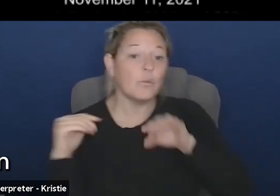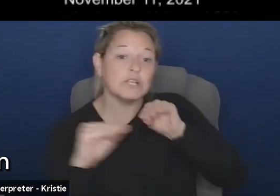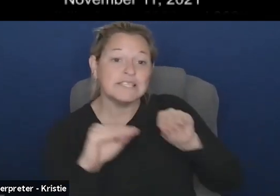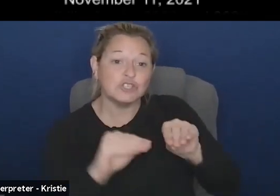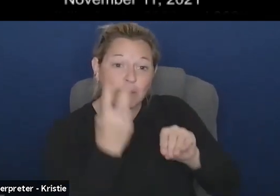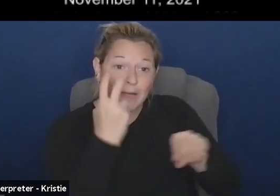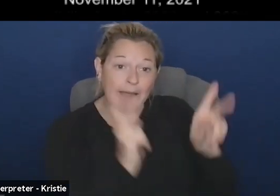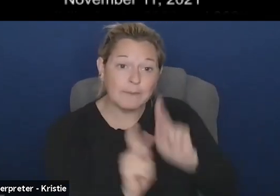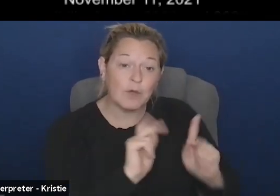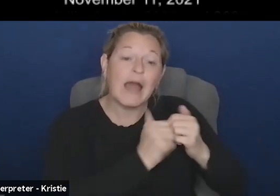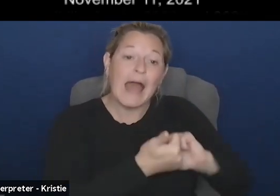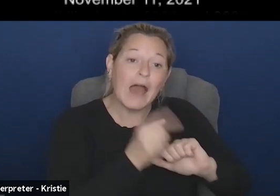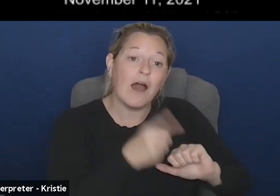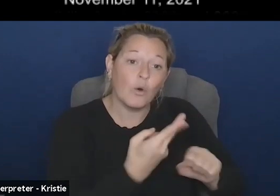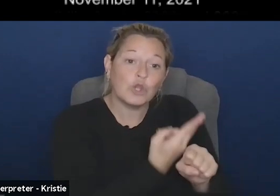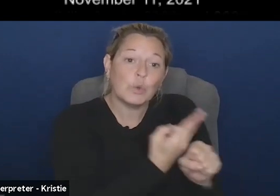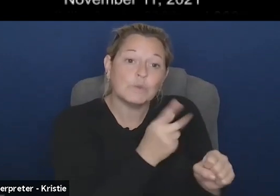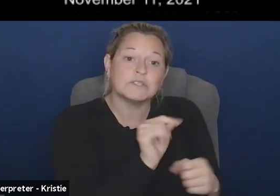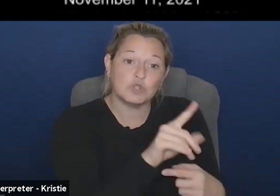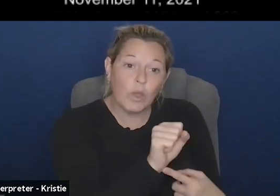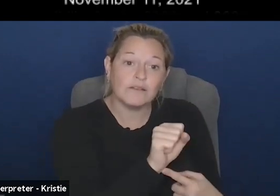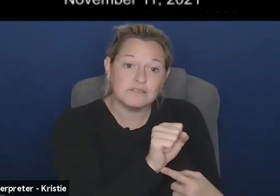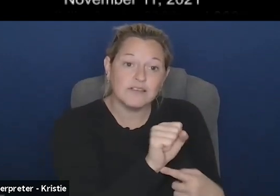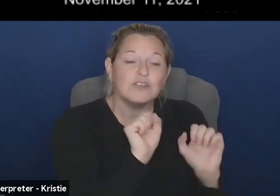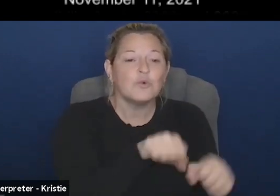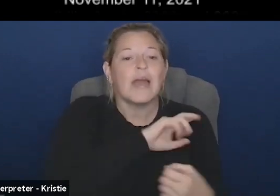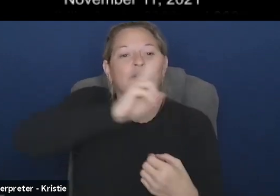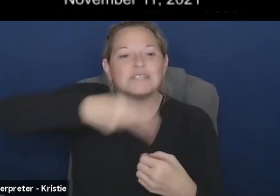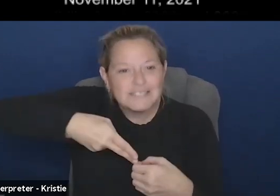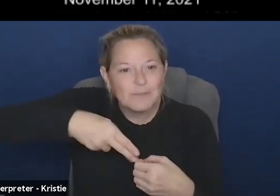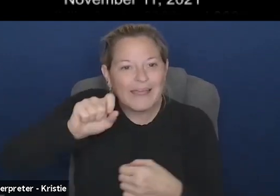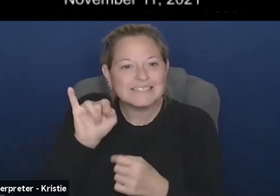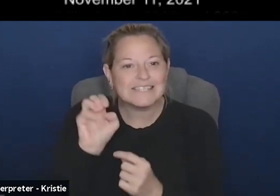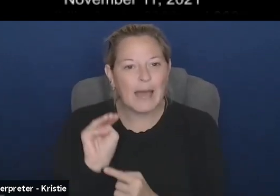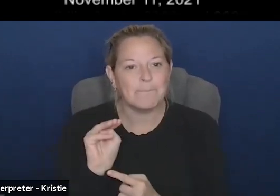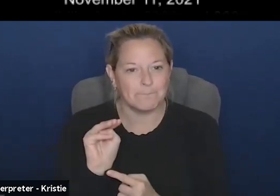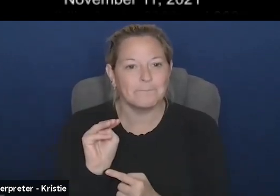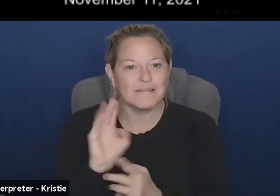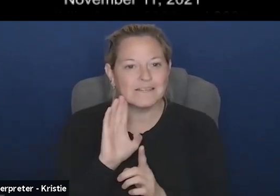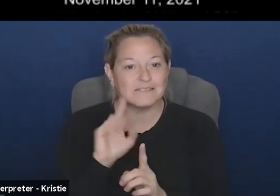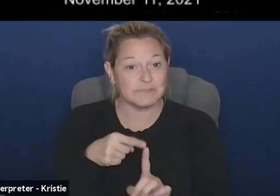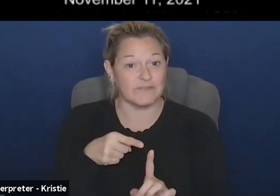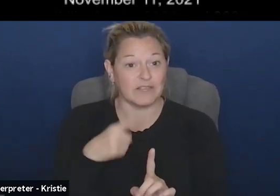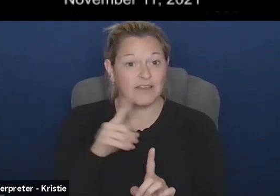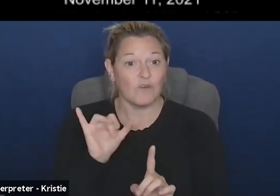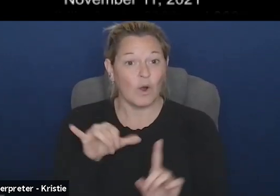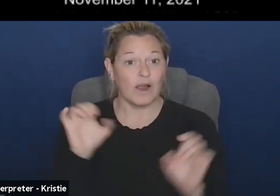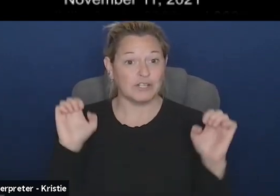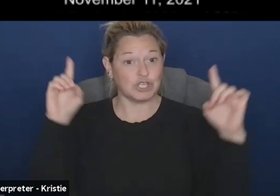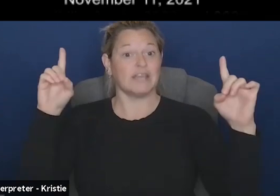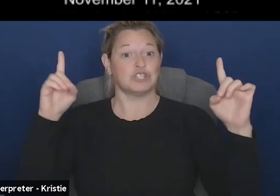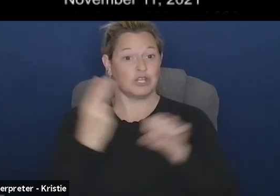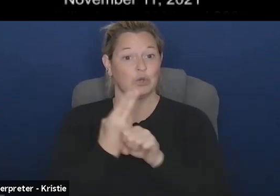to learn and participate in STEM in education, but how to build